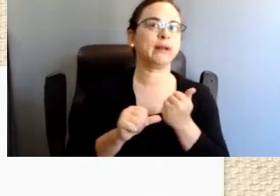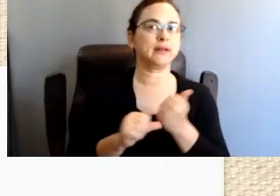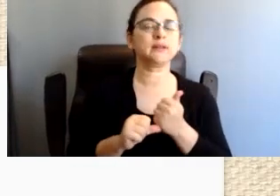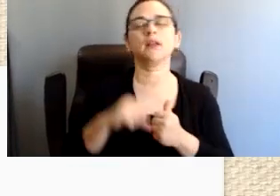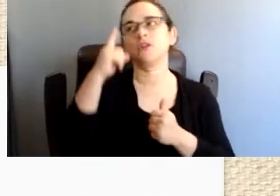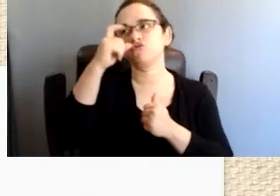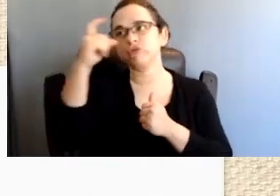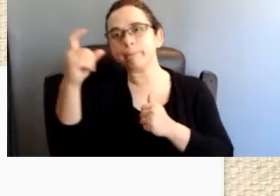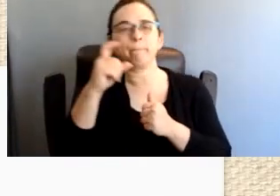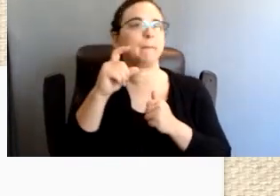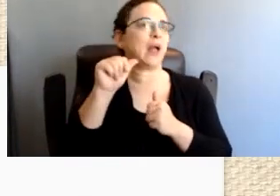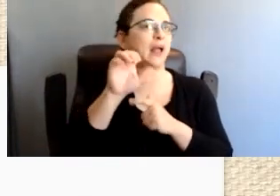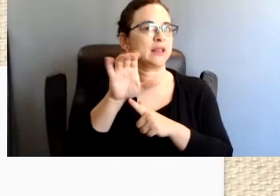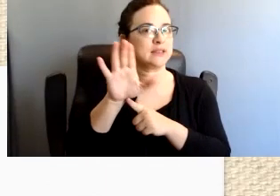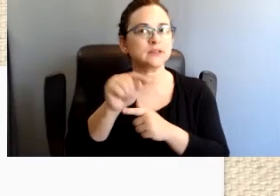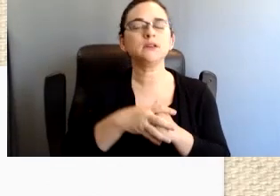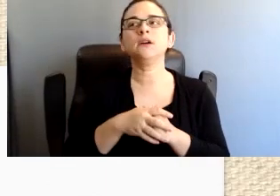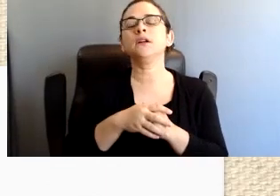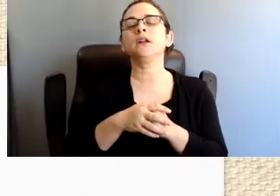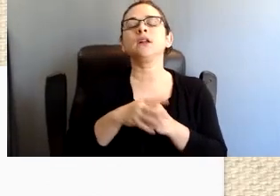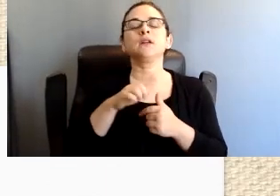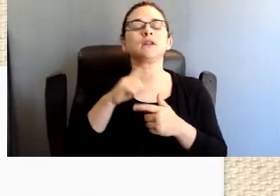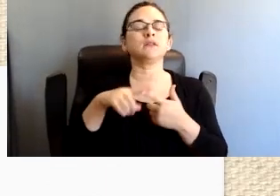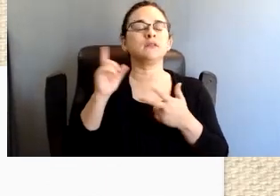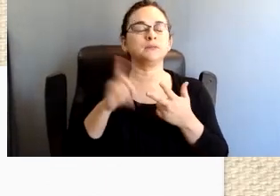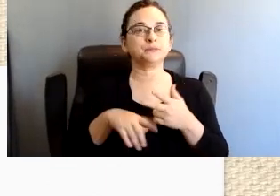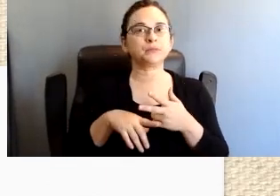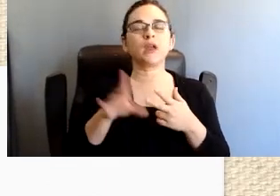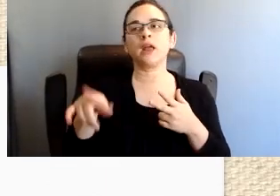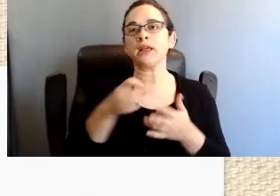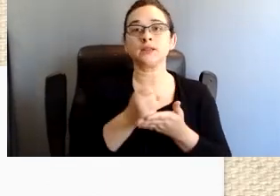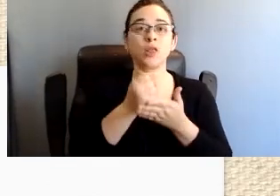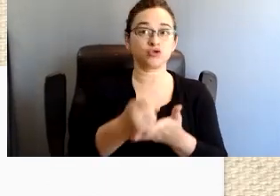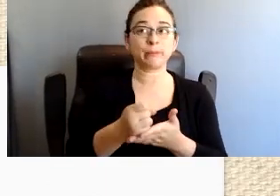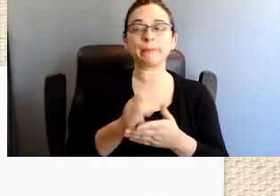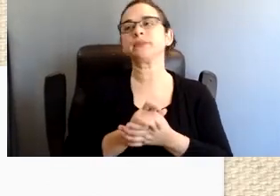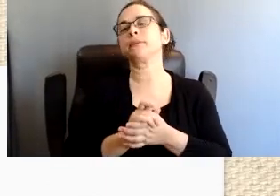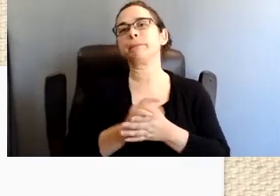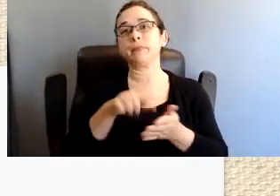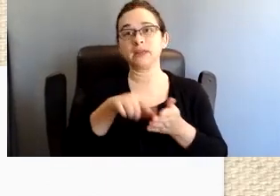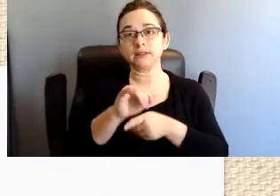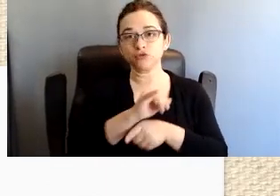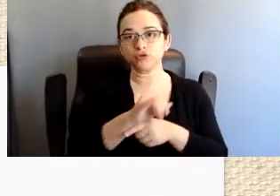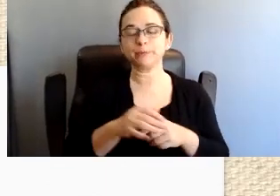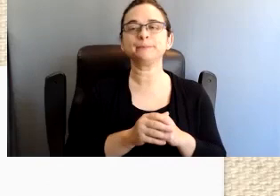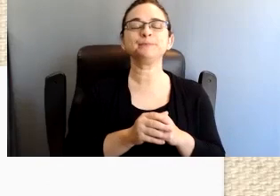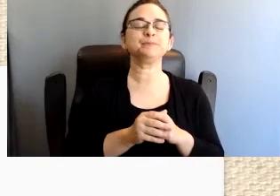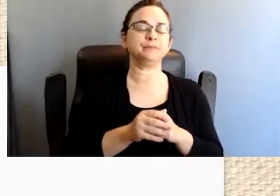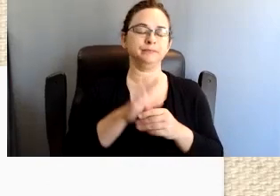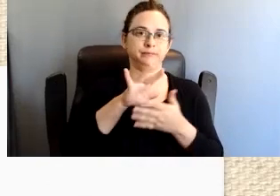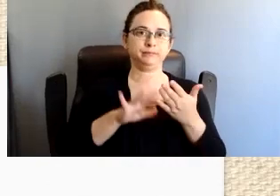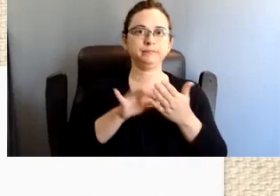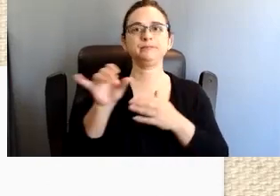pay internships. We're always looking for those three to help those students. And then academically, we do provide